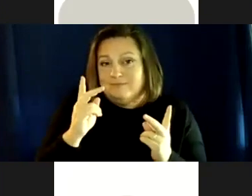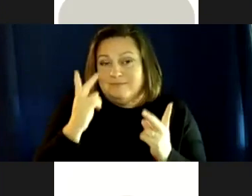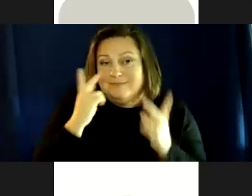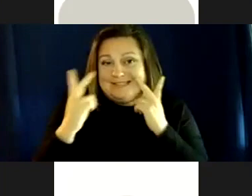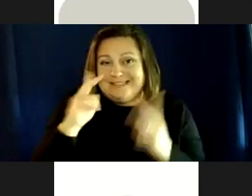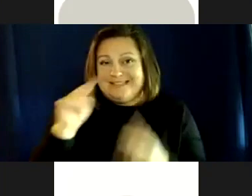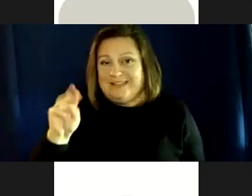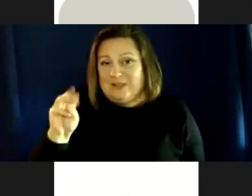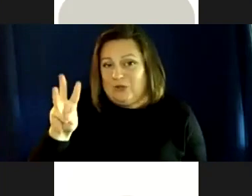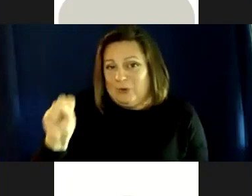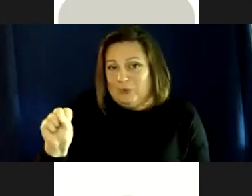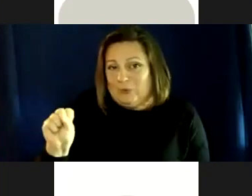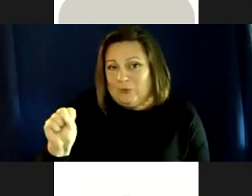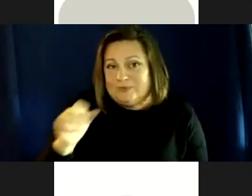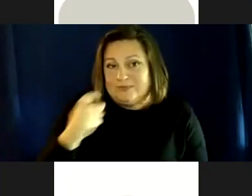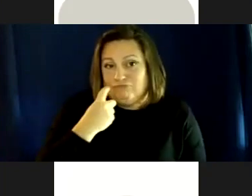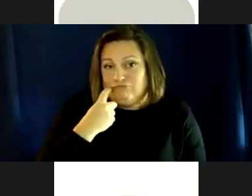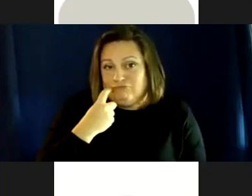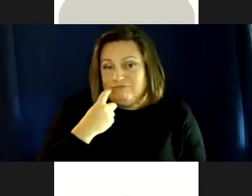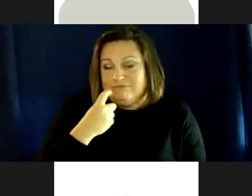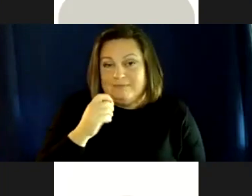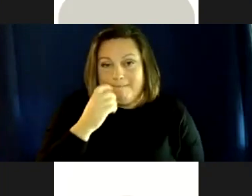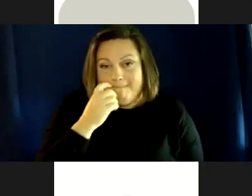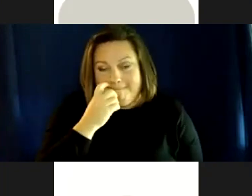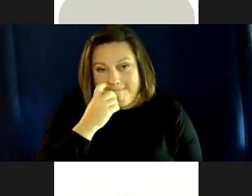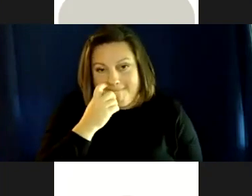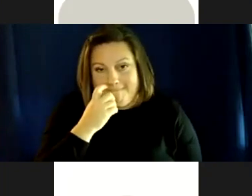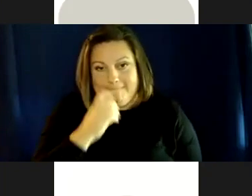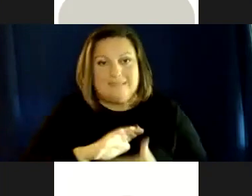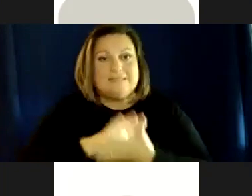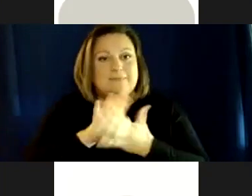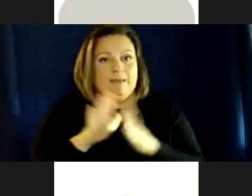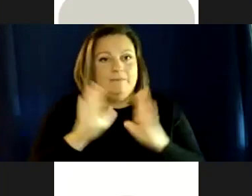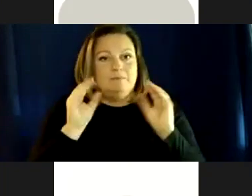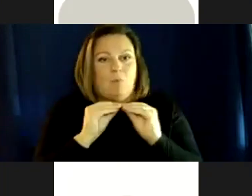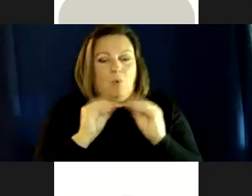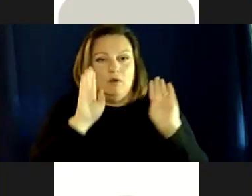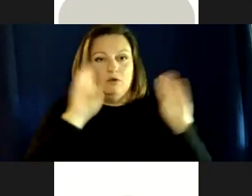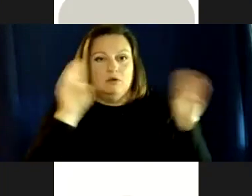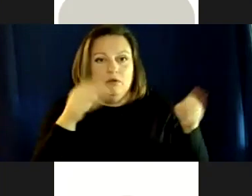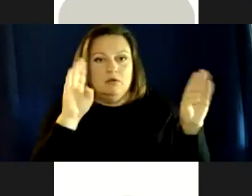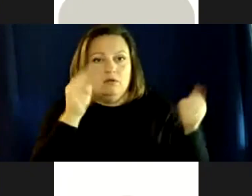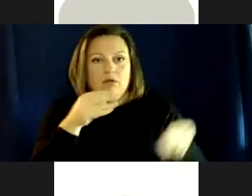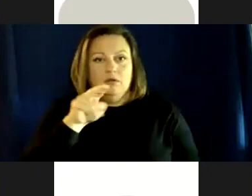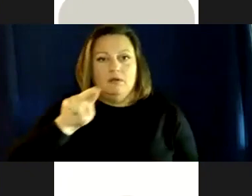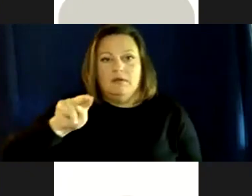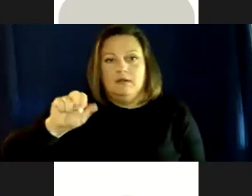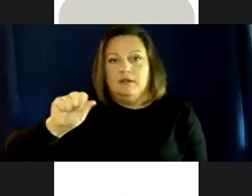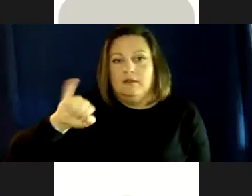lately, but I think it's been getting a lot of attention that the Navajo Nation